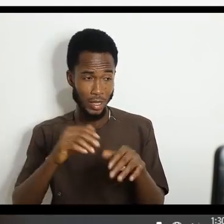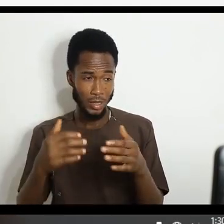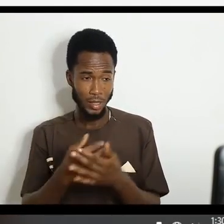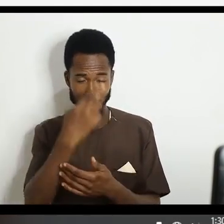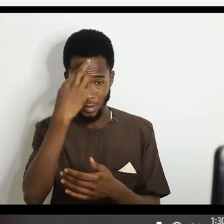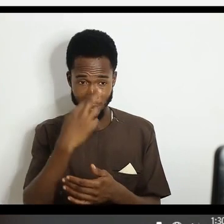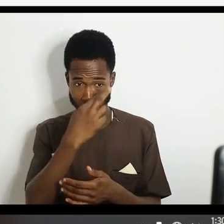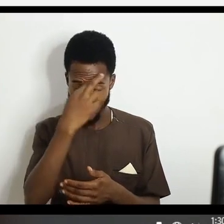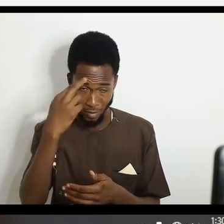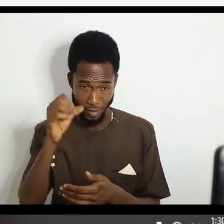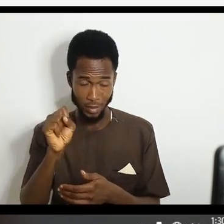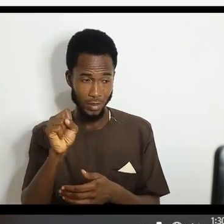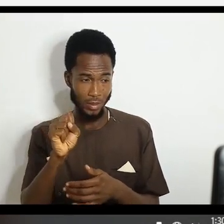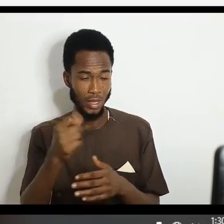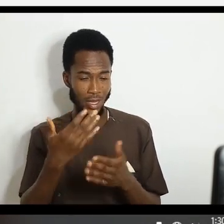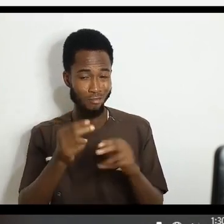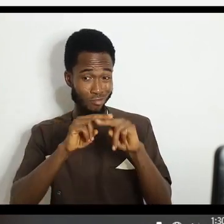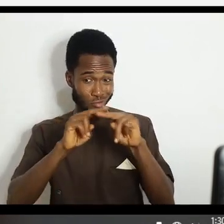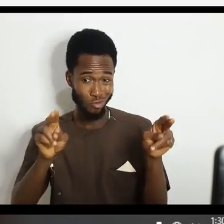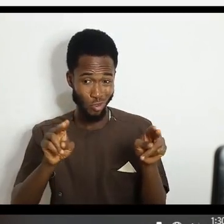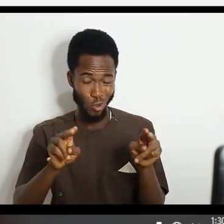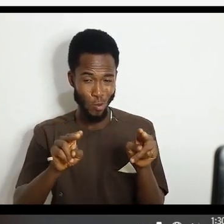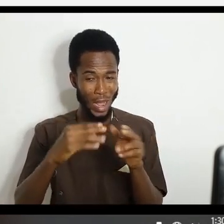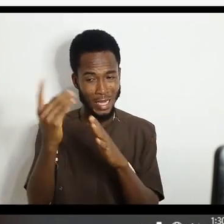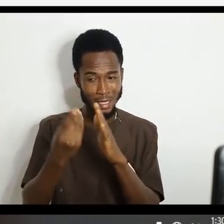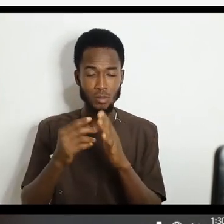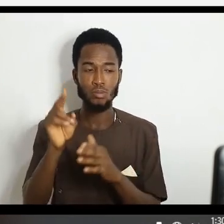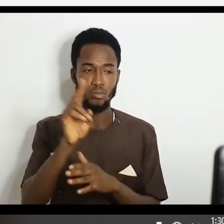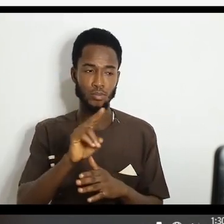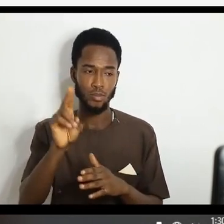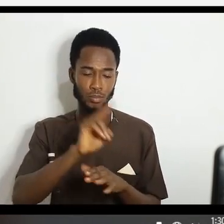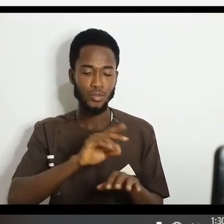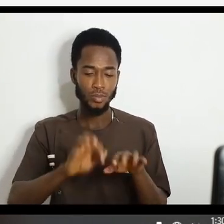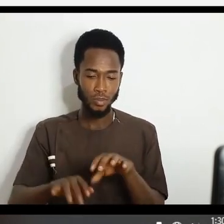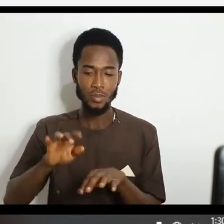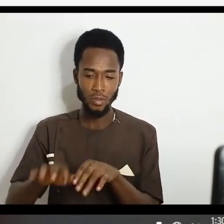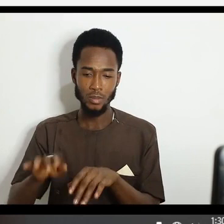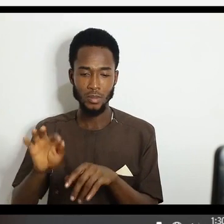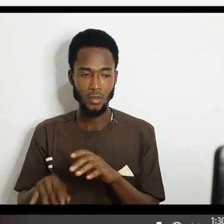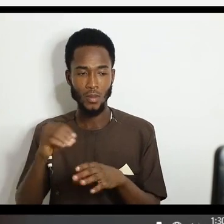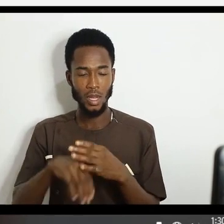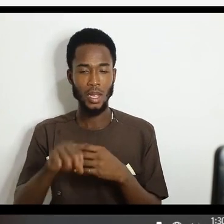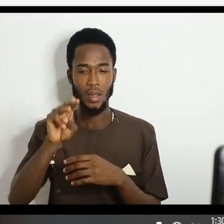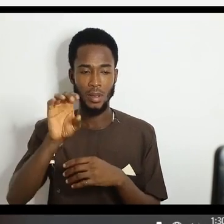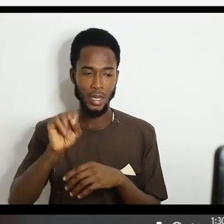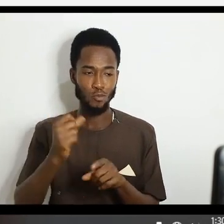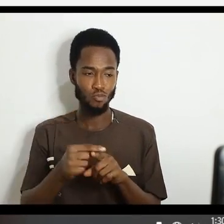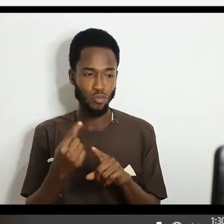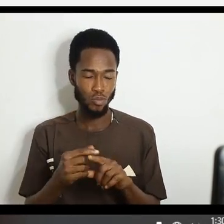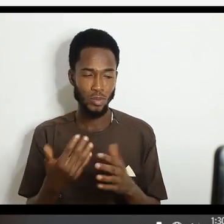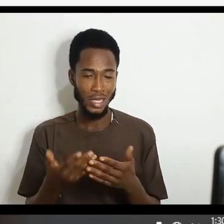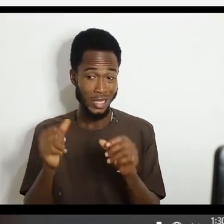normal fonts that we use to type our works on Microsoft Word, and